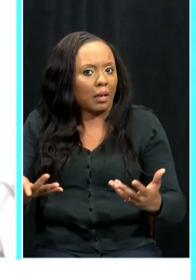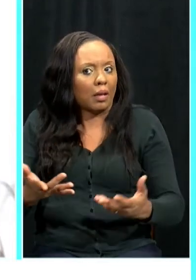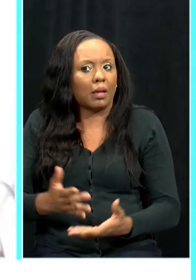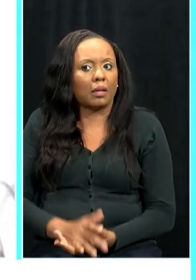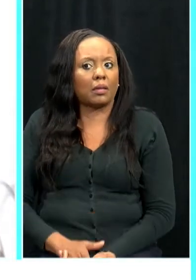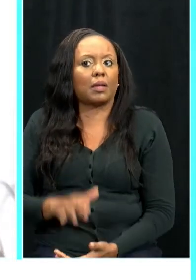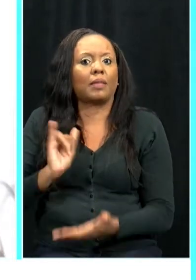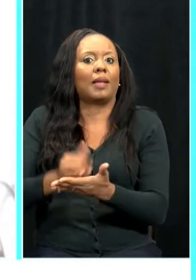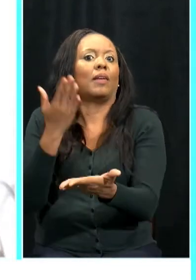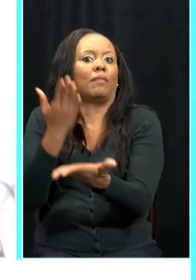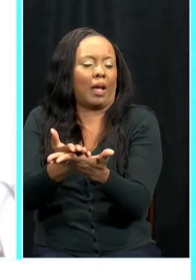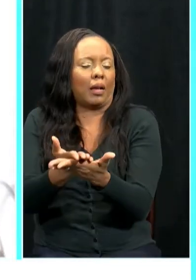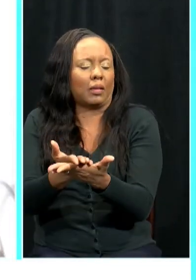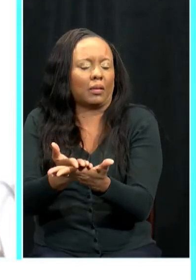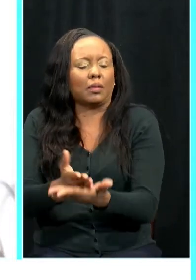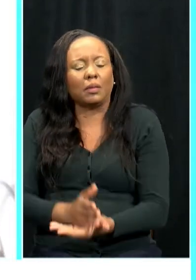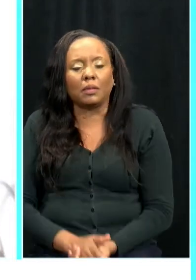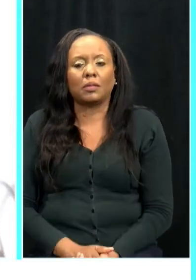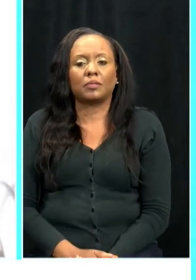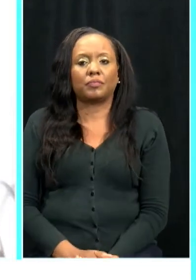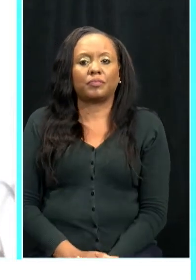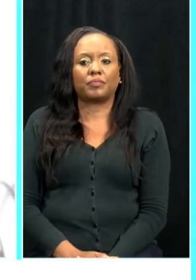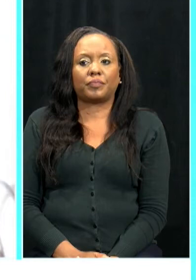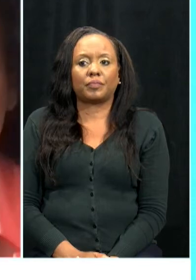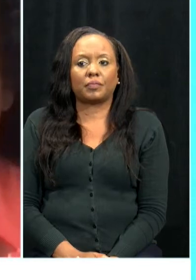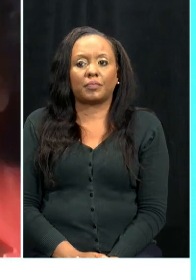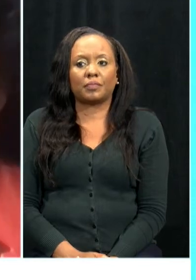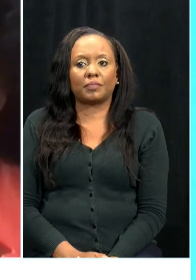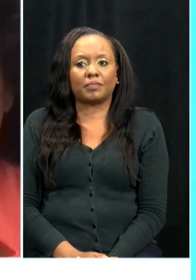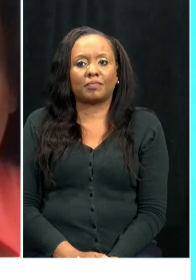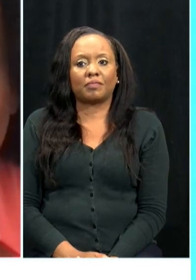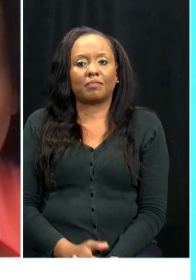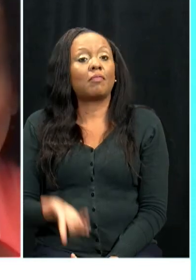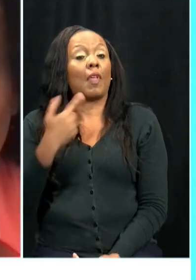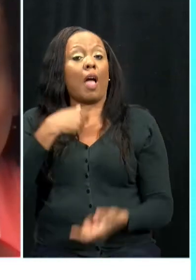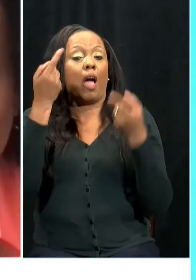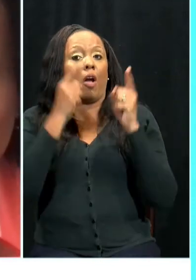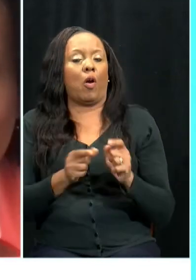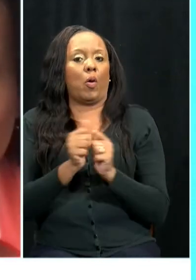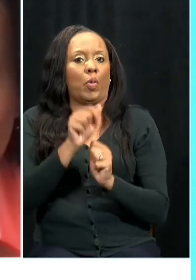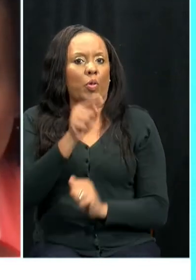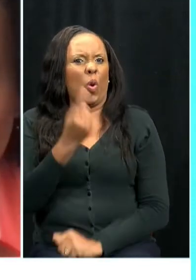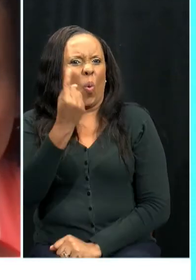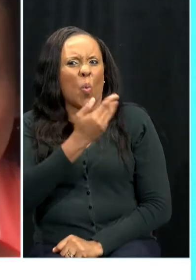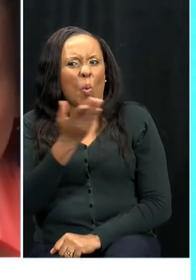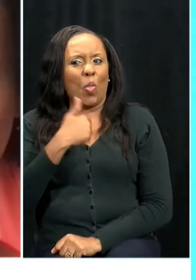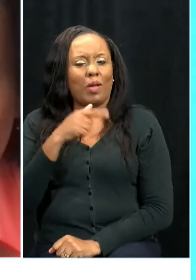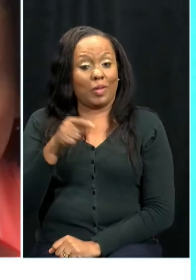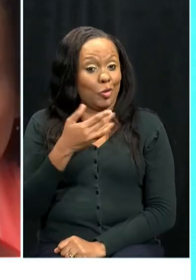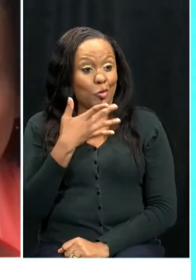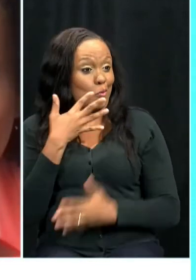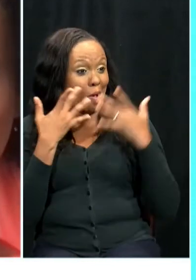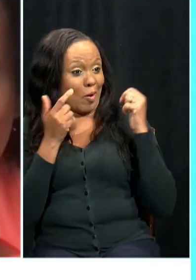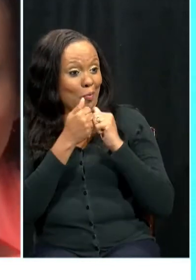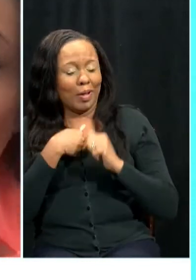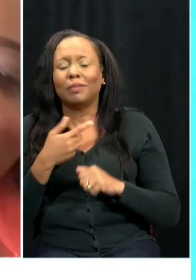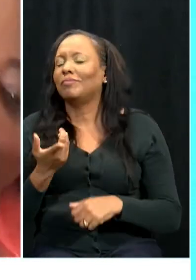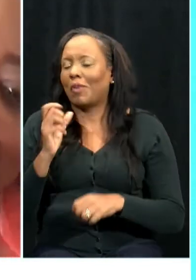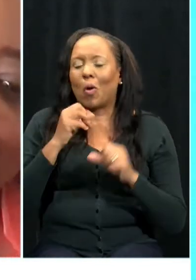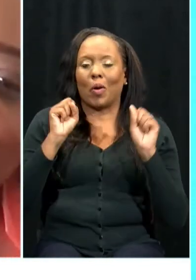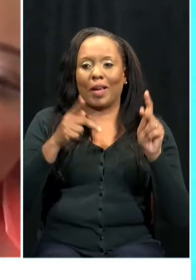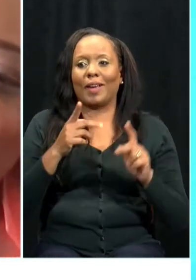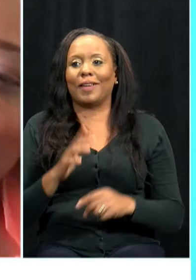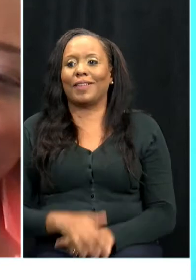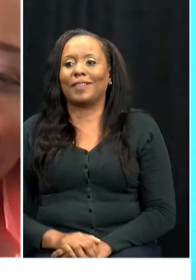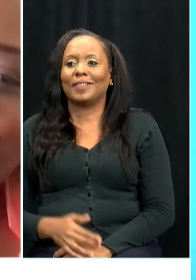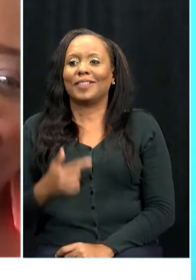it a anytime. fact. The one thing I would agree with you on is the question to you smiling. I The